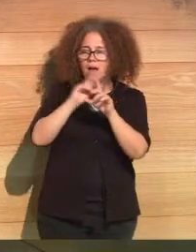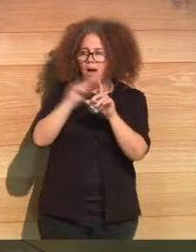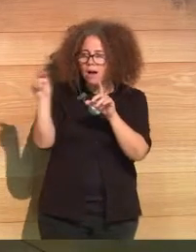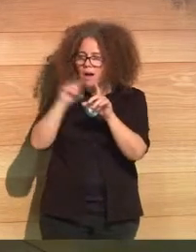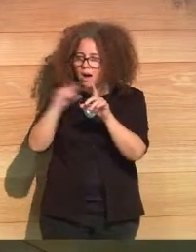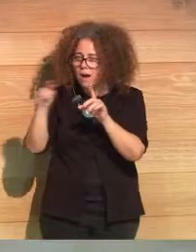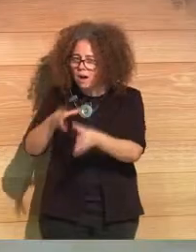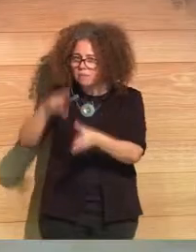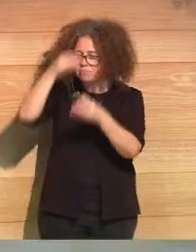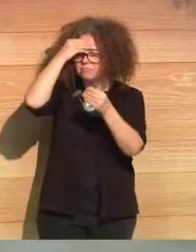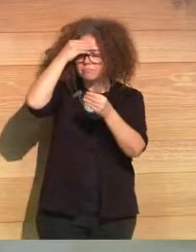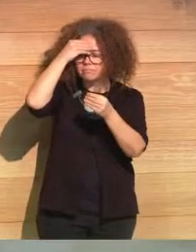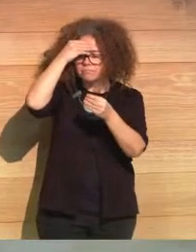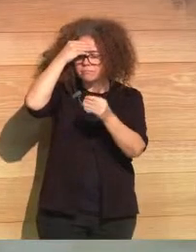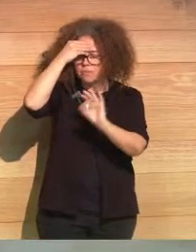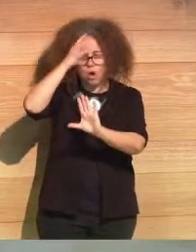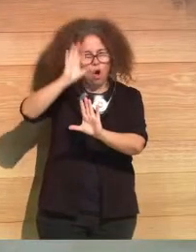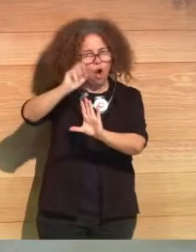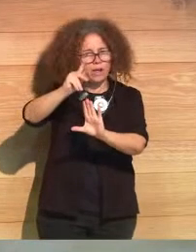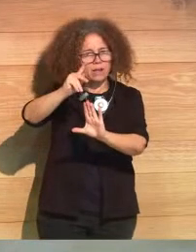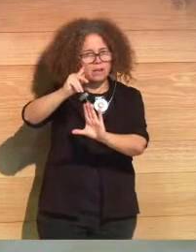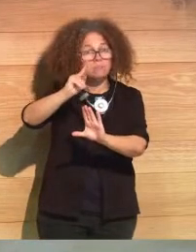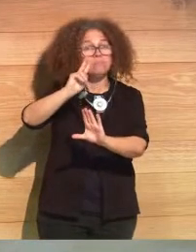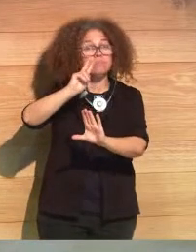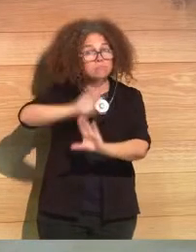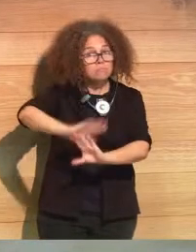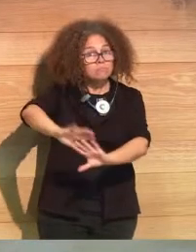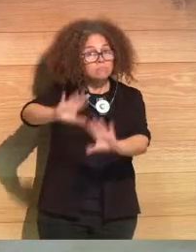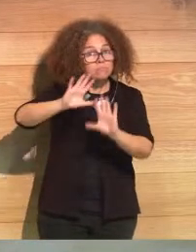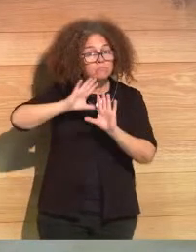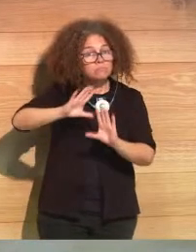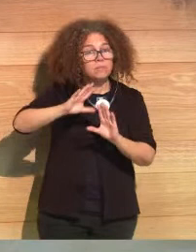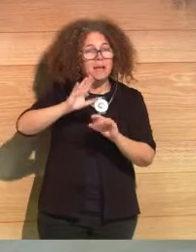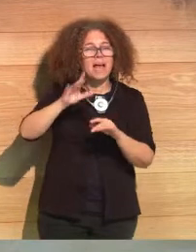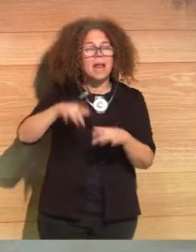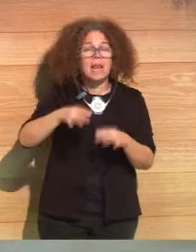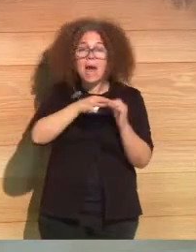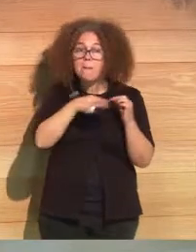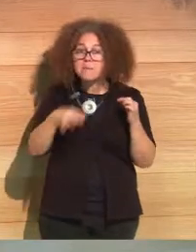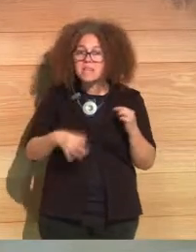the princess, but we are telling the story through light. So you